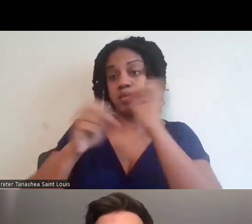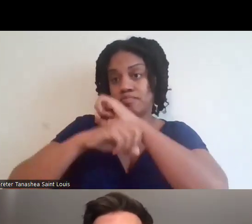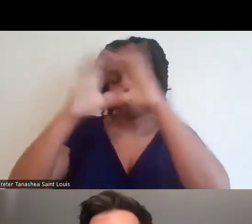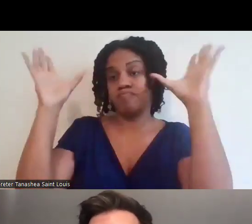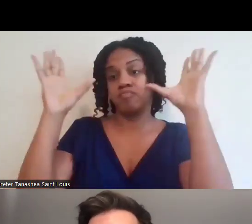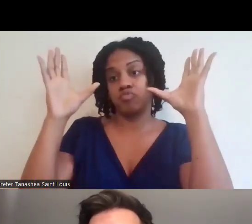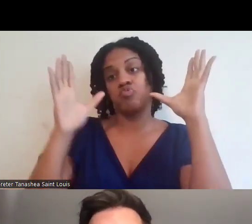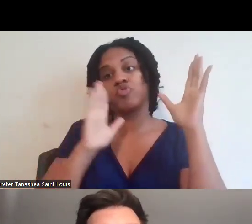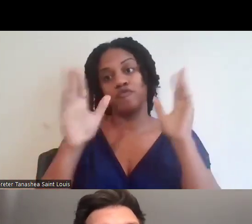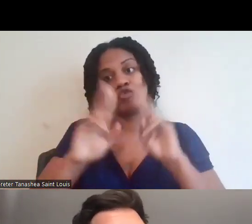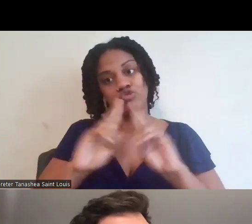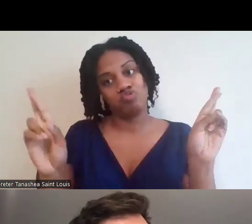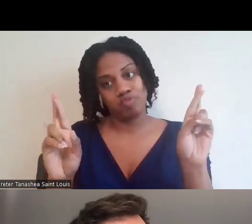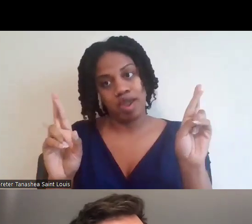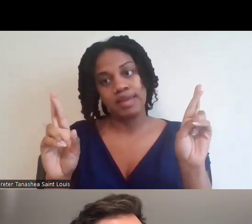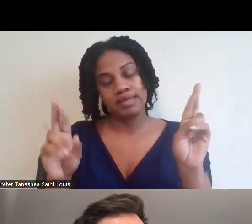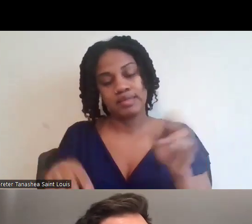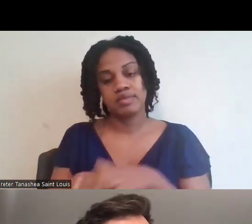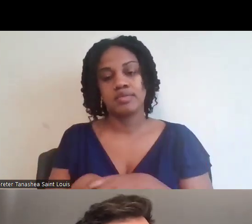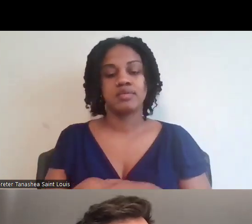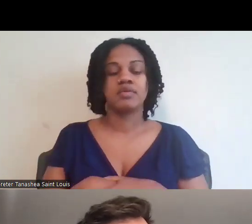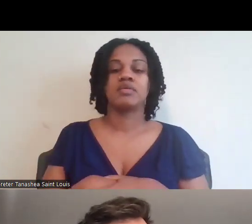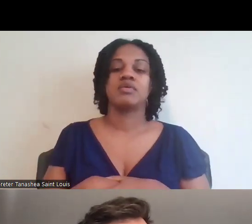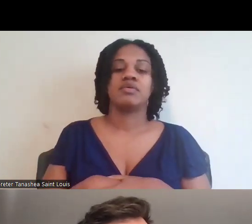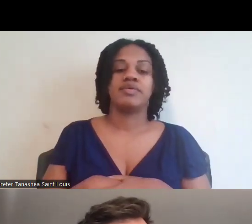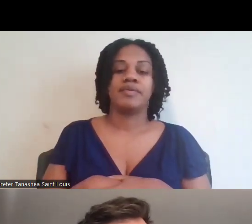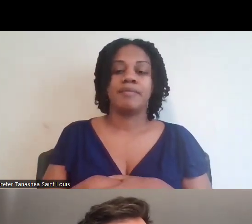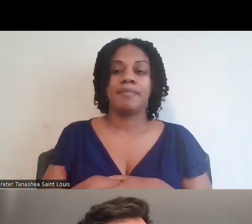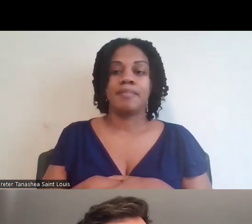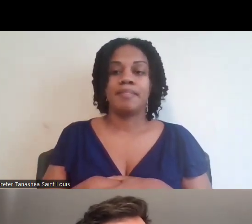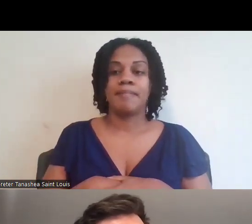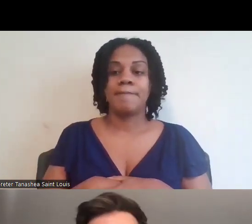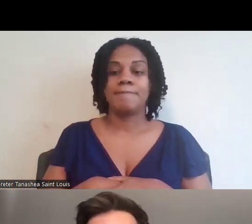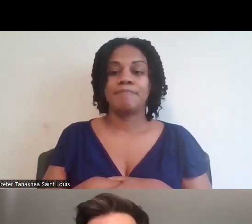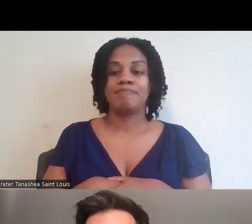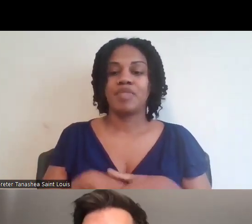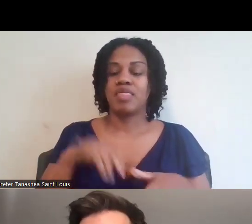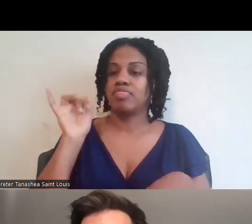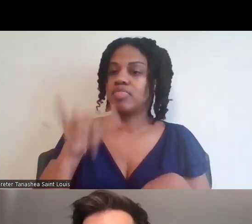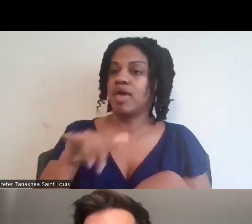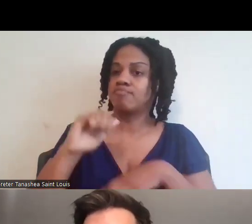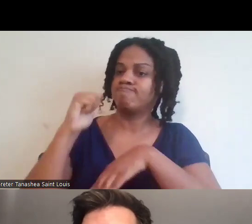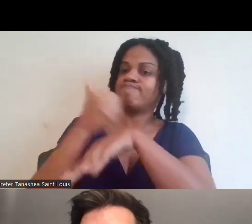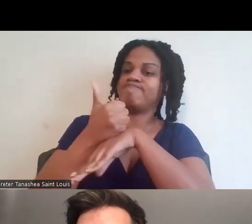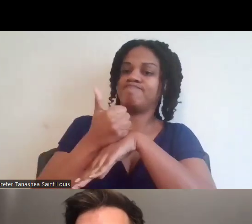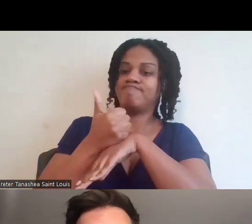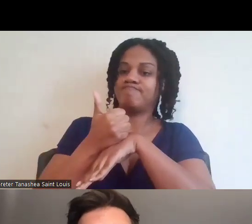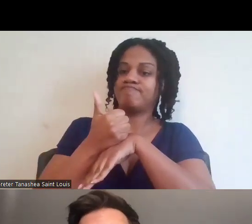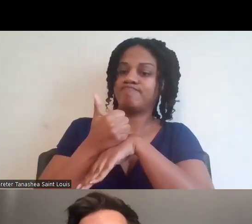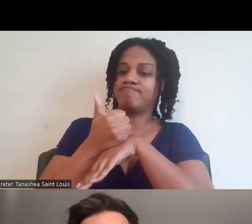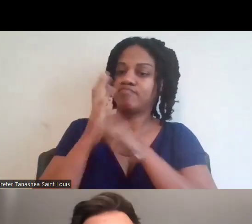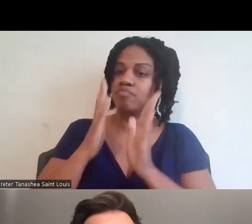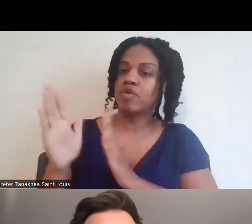what this future-ready aging network is. And that really kind of sets the stage for